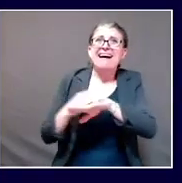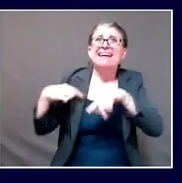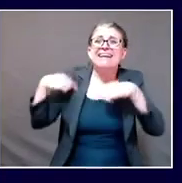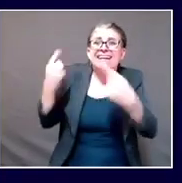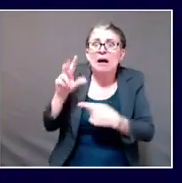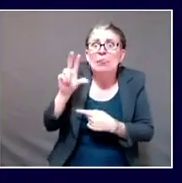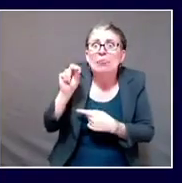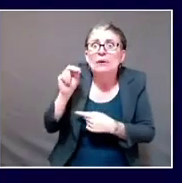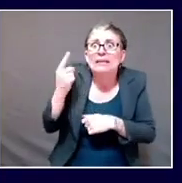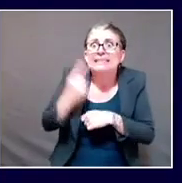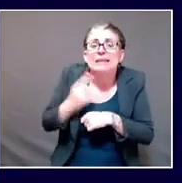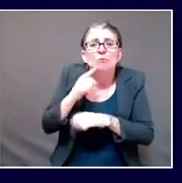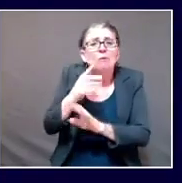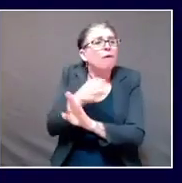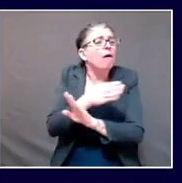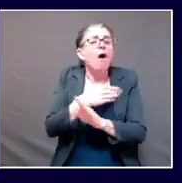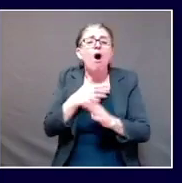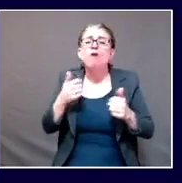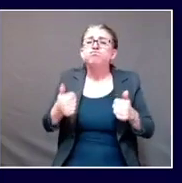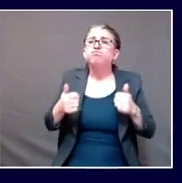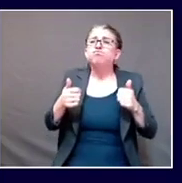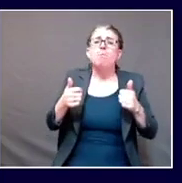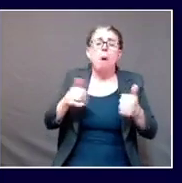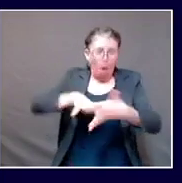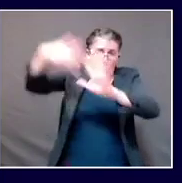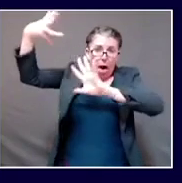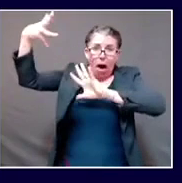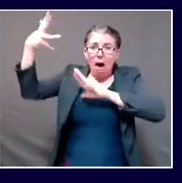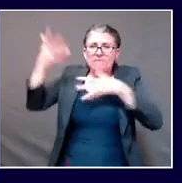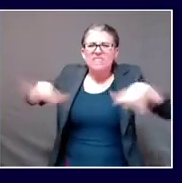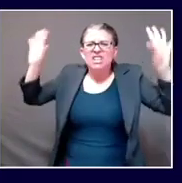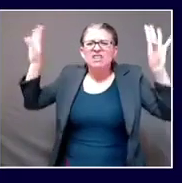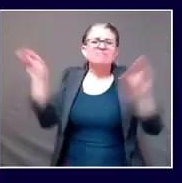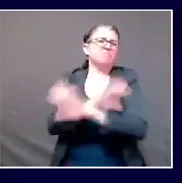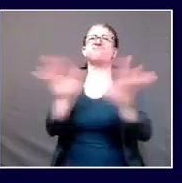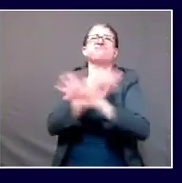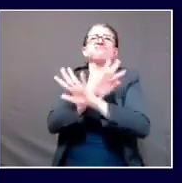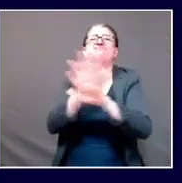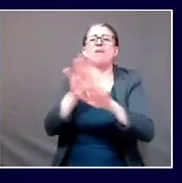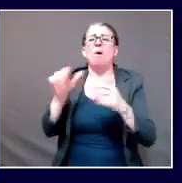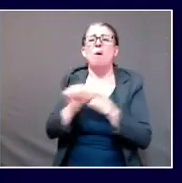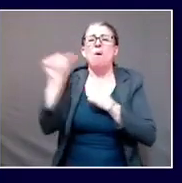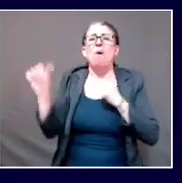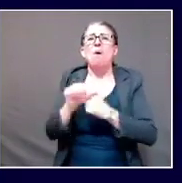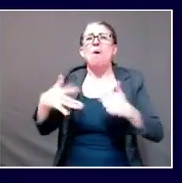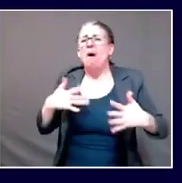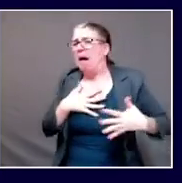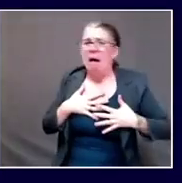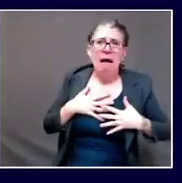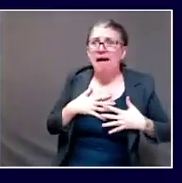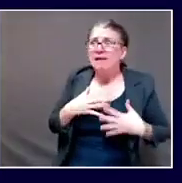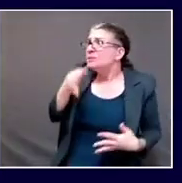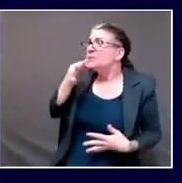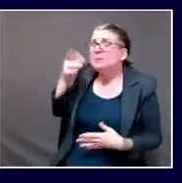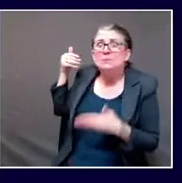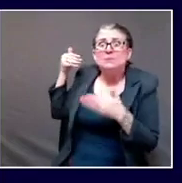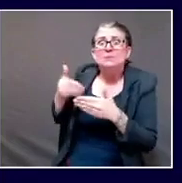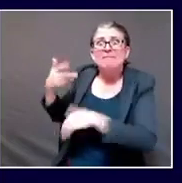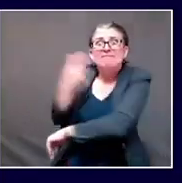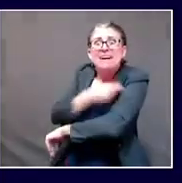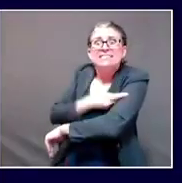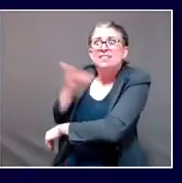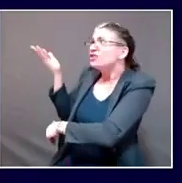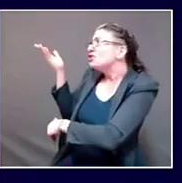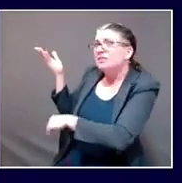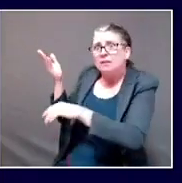a vaccine, but as Dr. Shah has said several times, this is no time to let down our guard. This is the time to